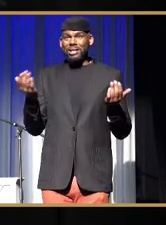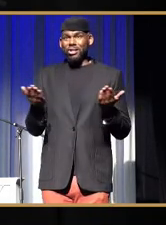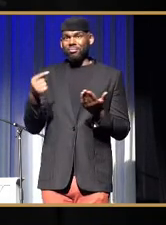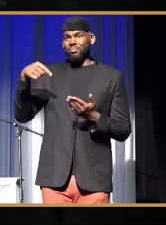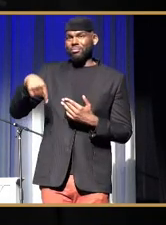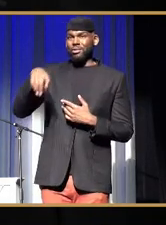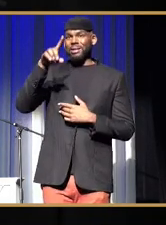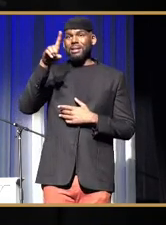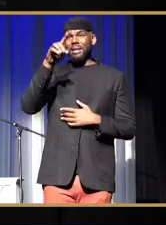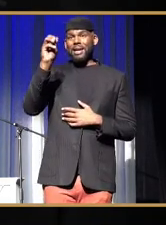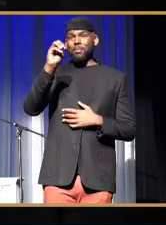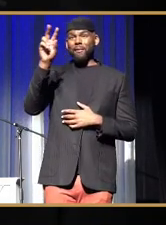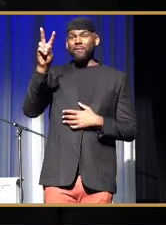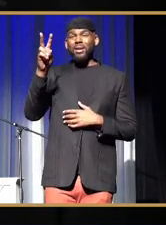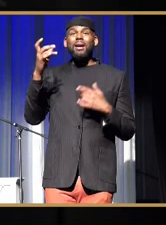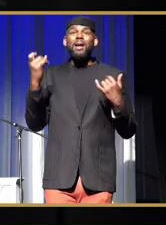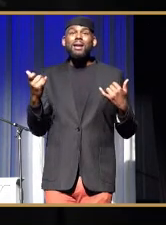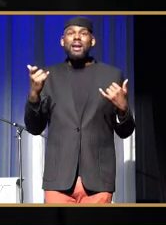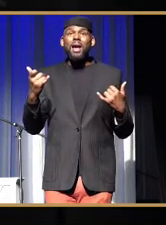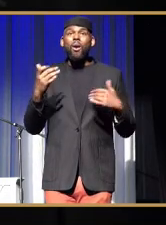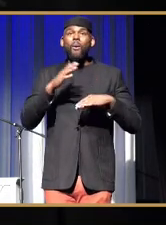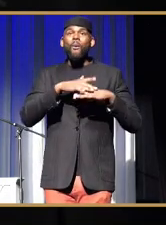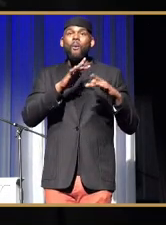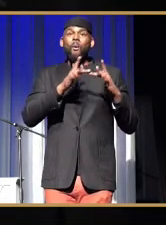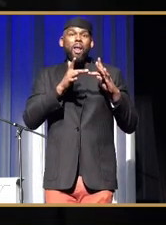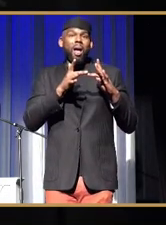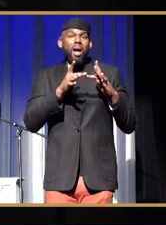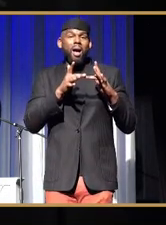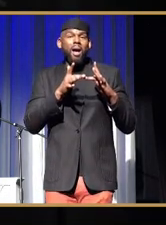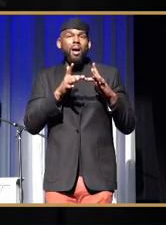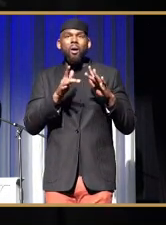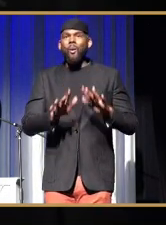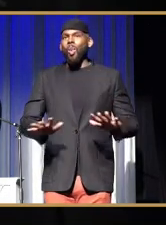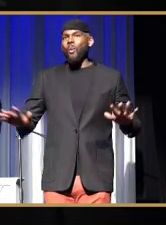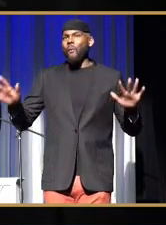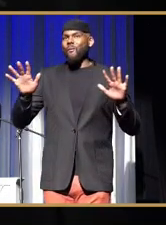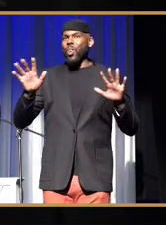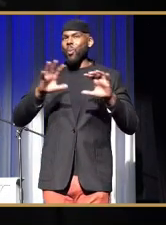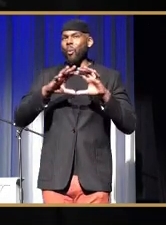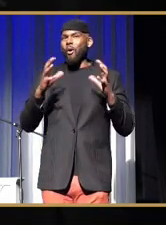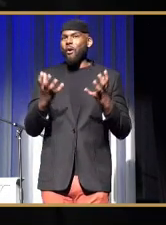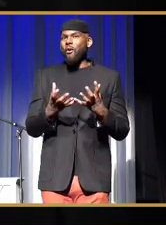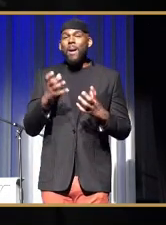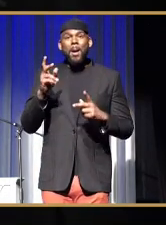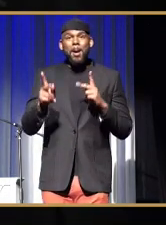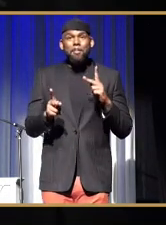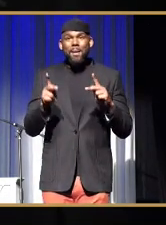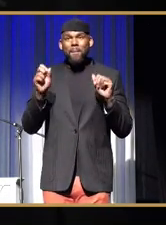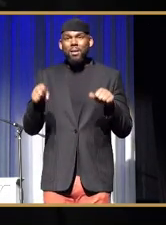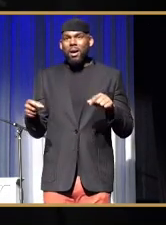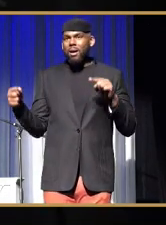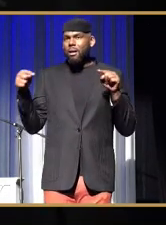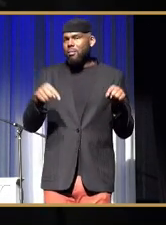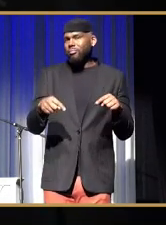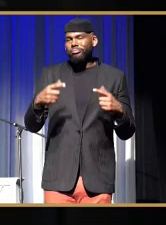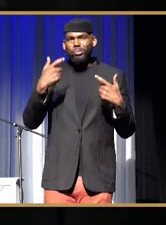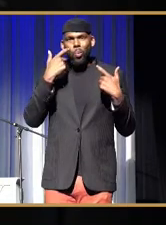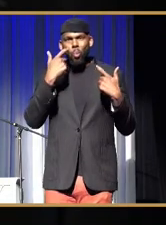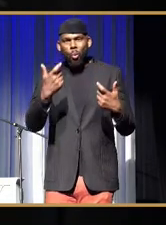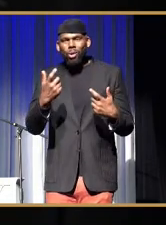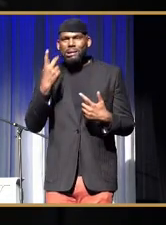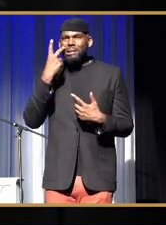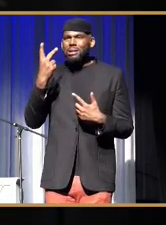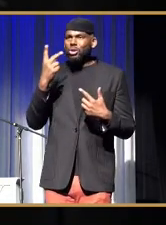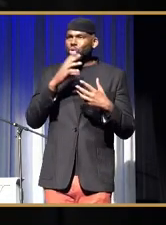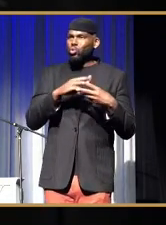DMV and now online and physical all over the world. People can avail themselves of